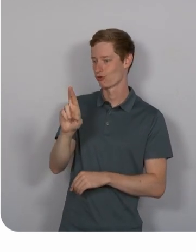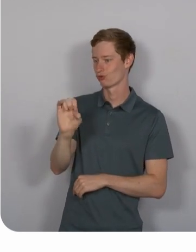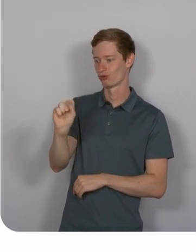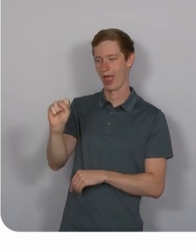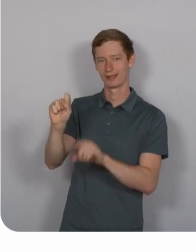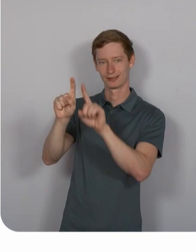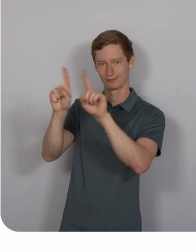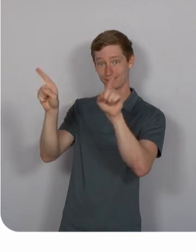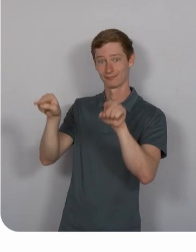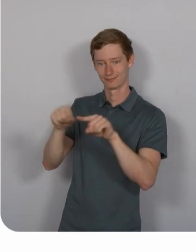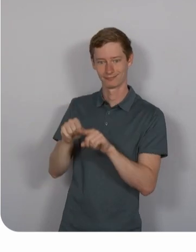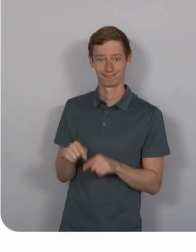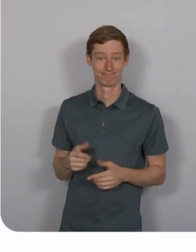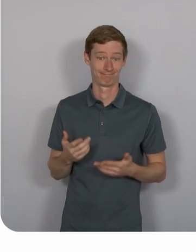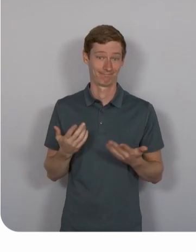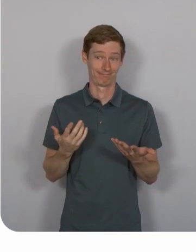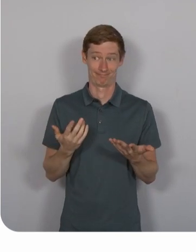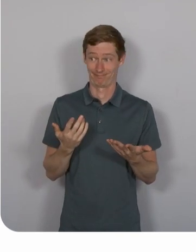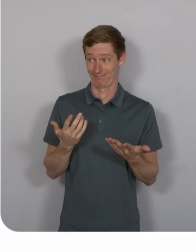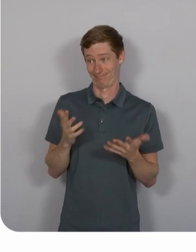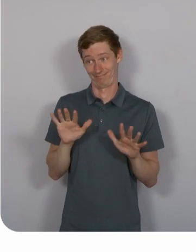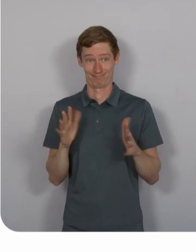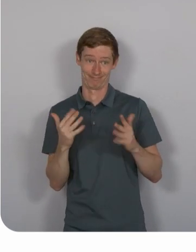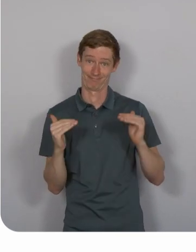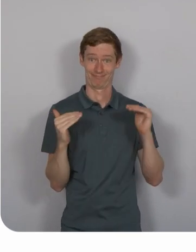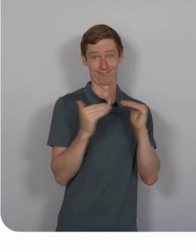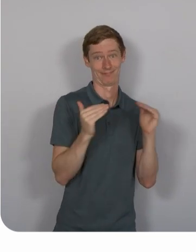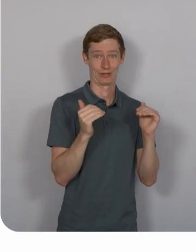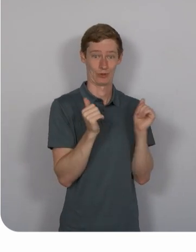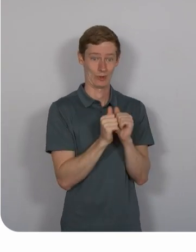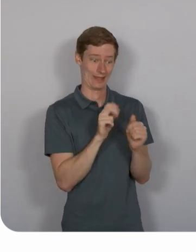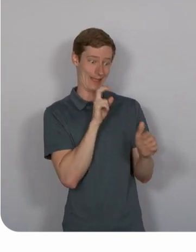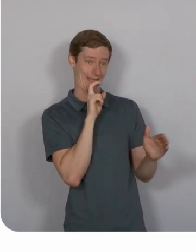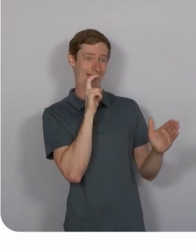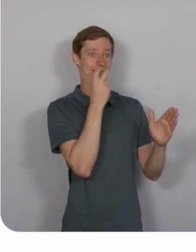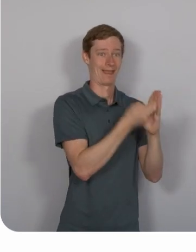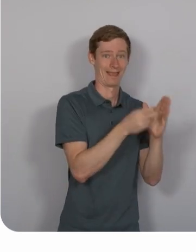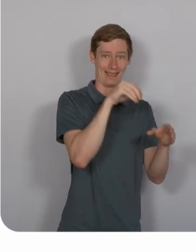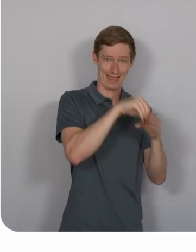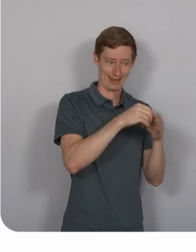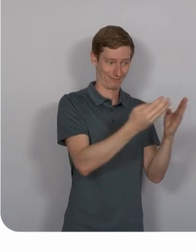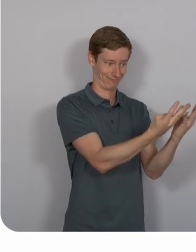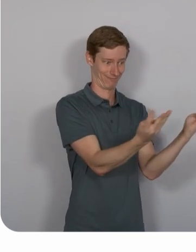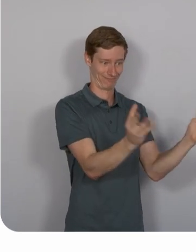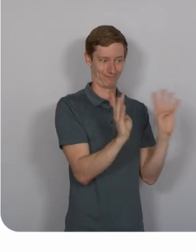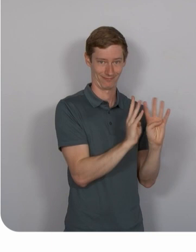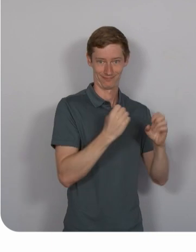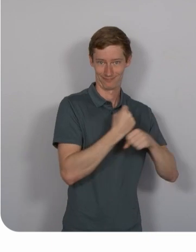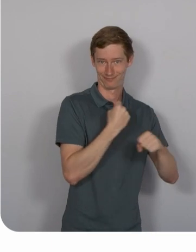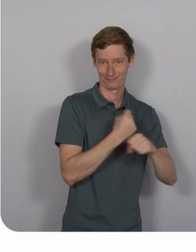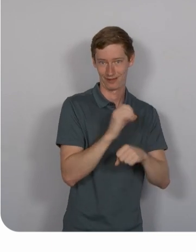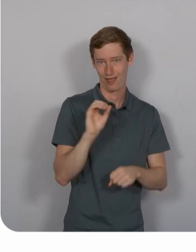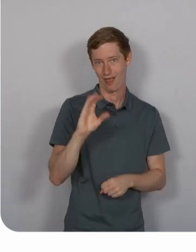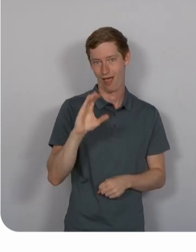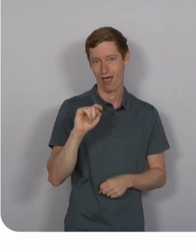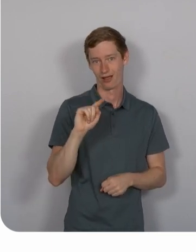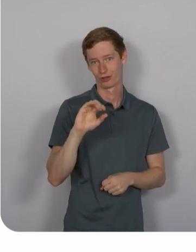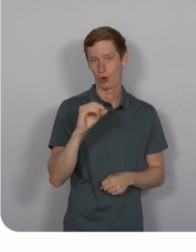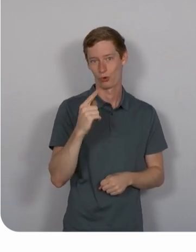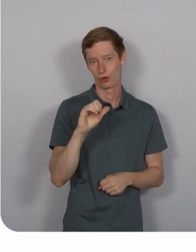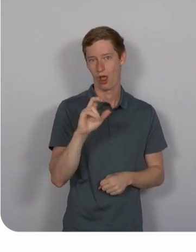Pretty much the next best thing to actually being in the octagon. Oh, that's pretty awesome too.